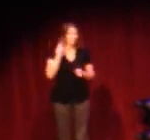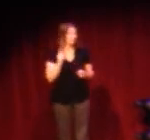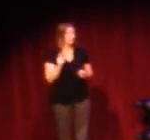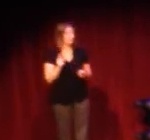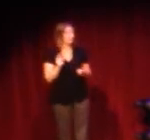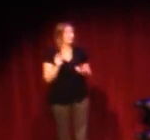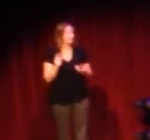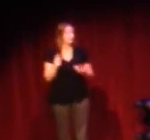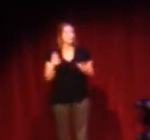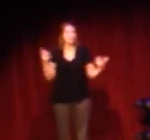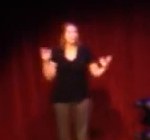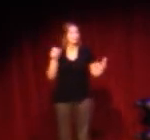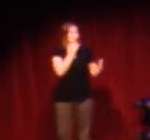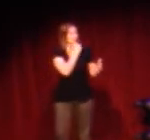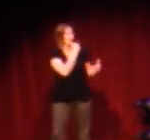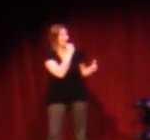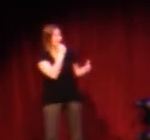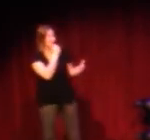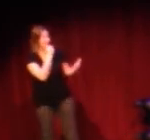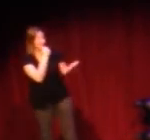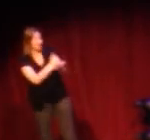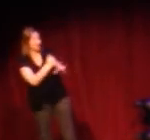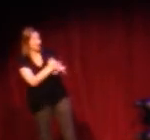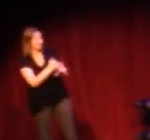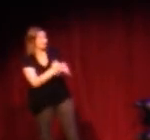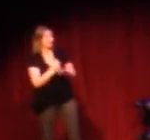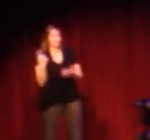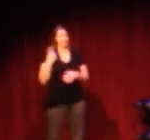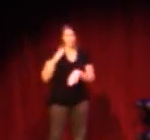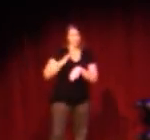Security! Show up in the house! I'm in the door!